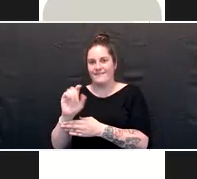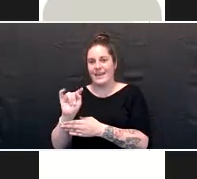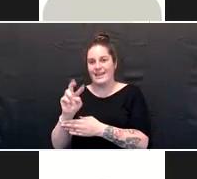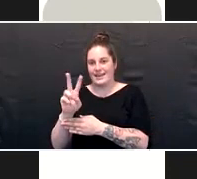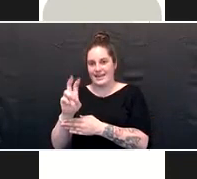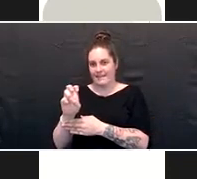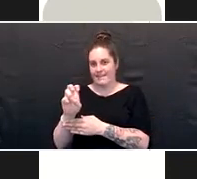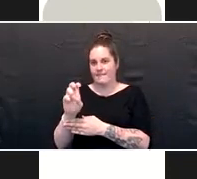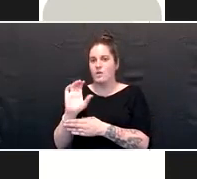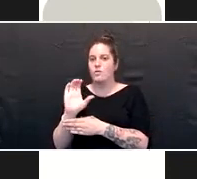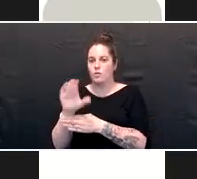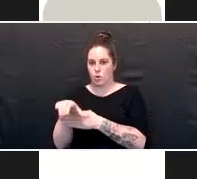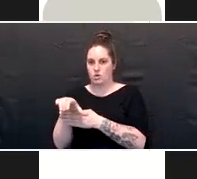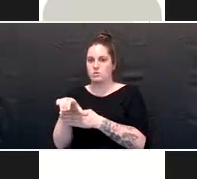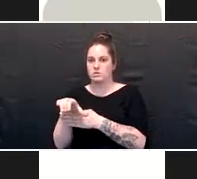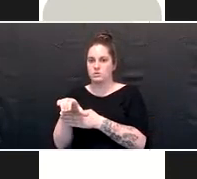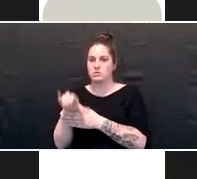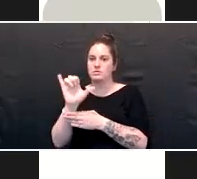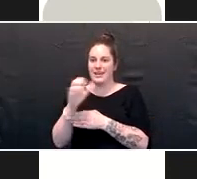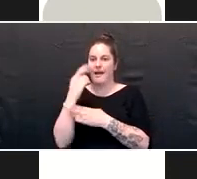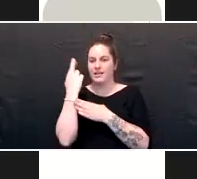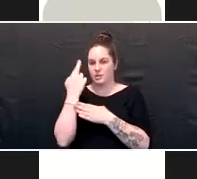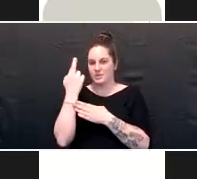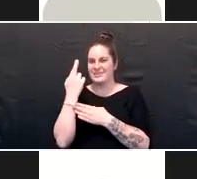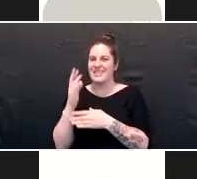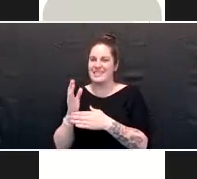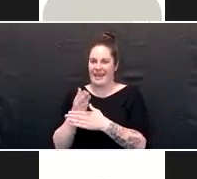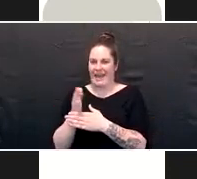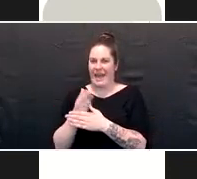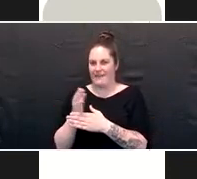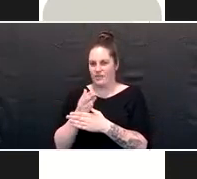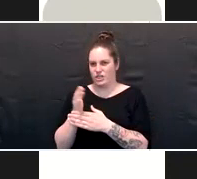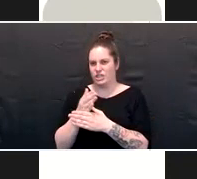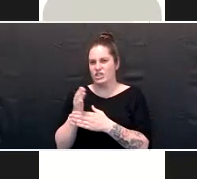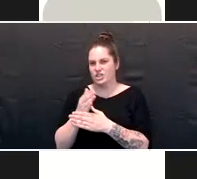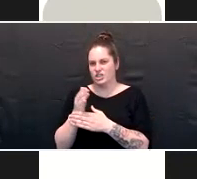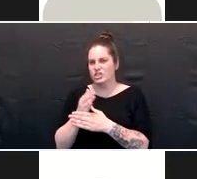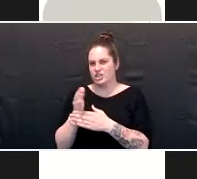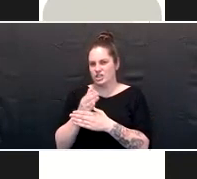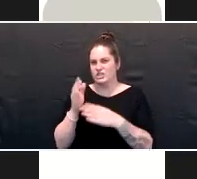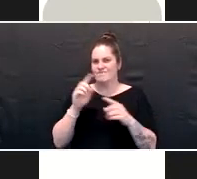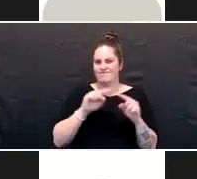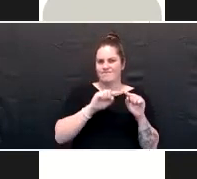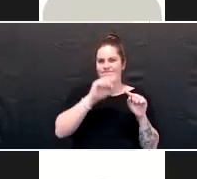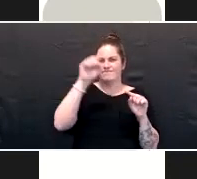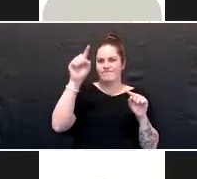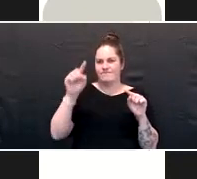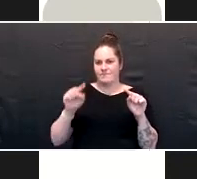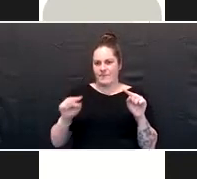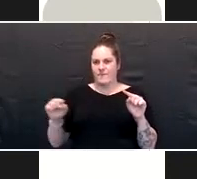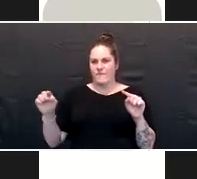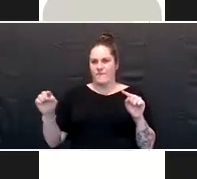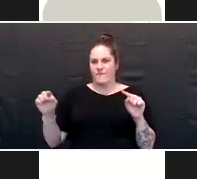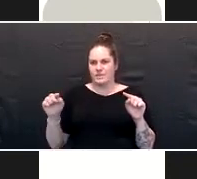at this force that actually varies over a time interval and just look at the